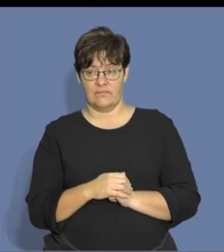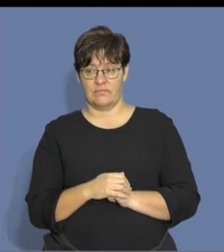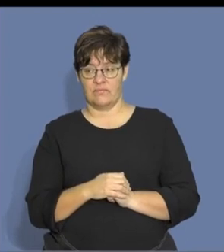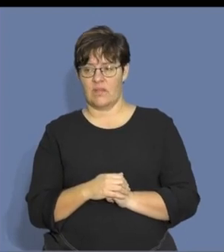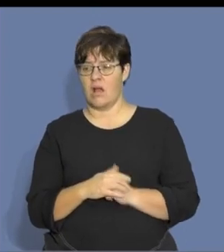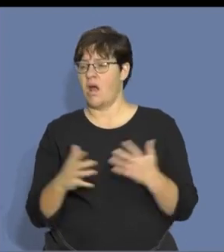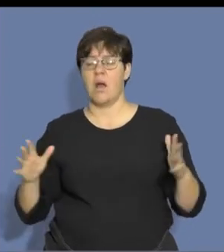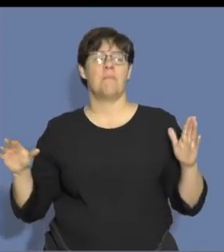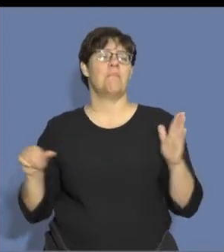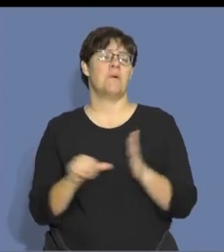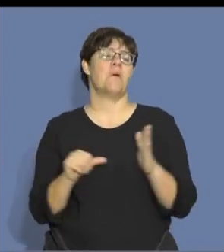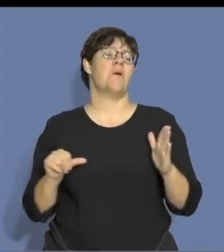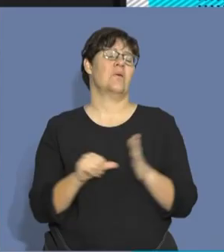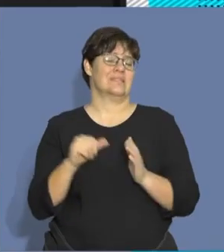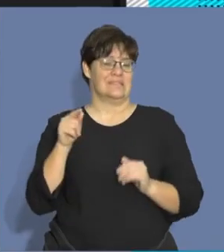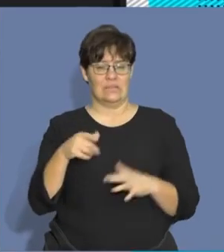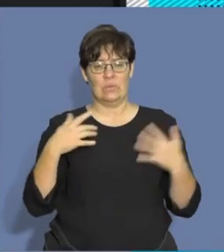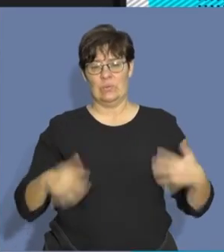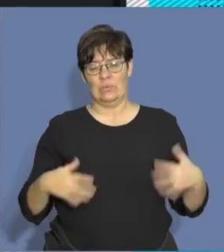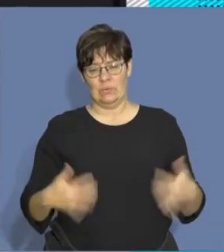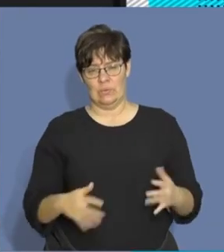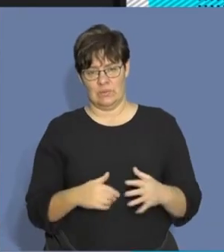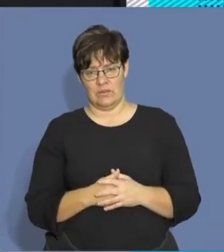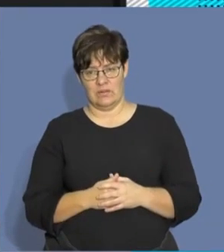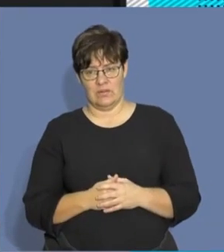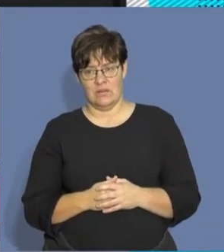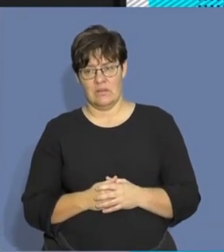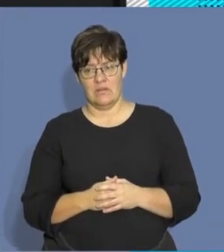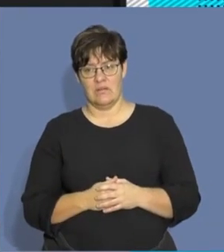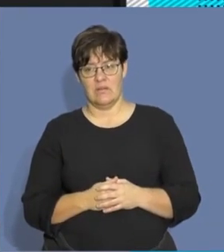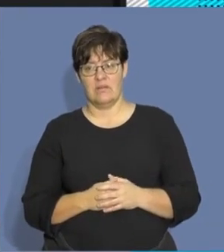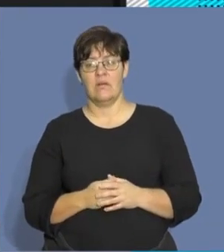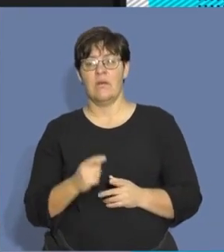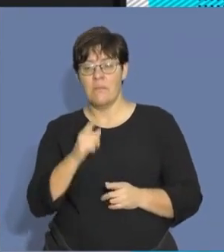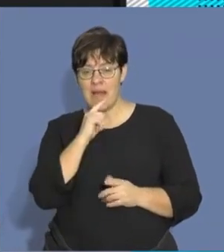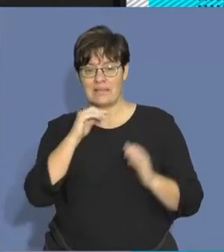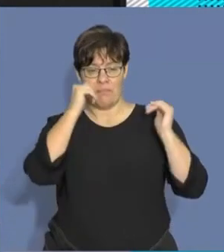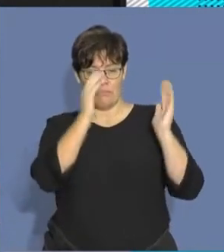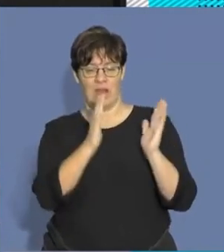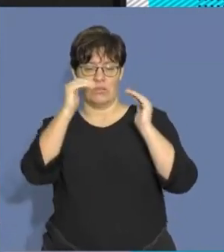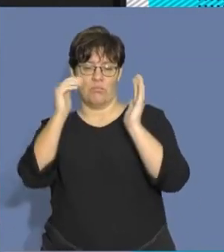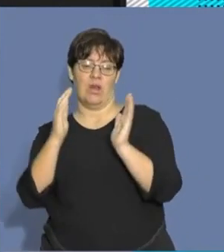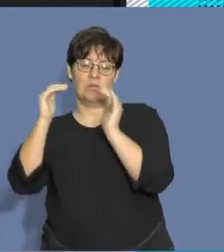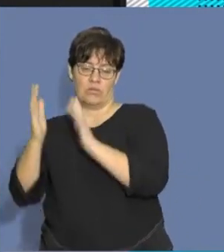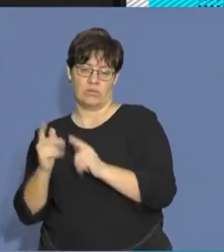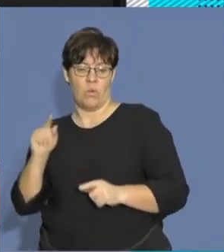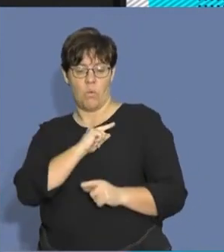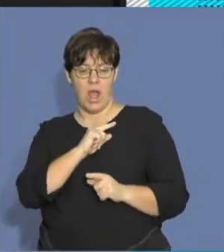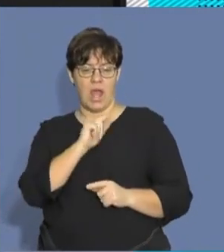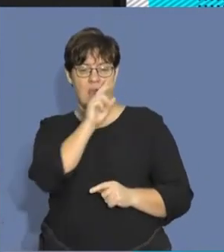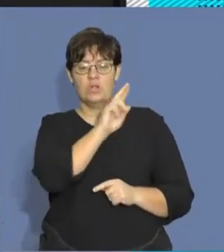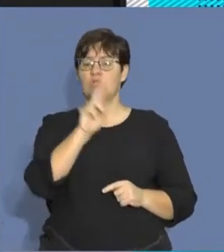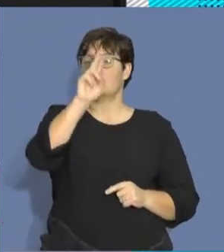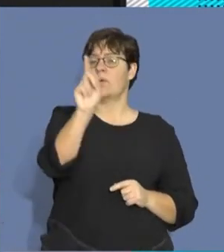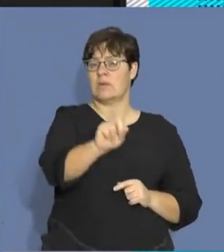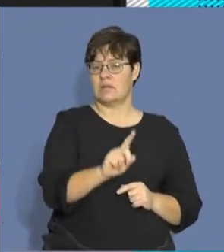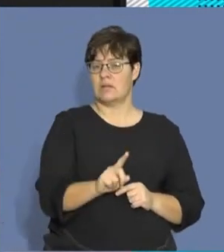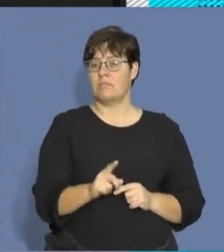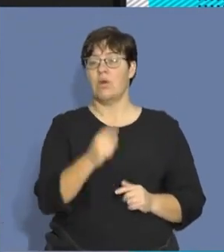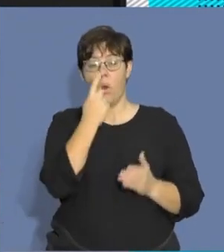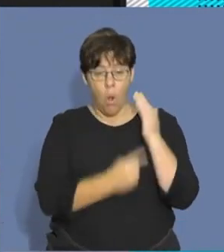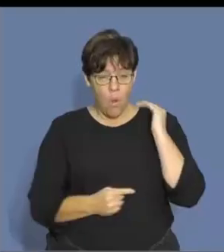is so crucial. When we do this, when we ever substitute, we have to do that in brackets, because what am I squaring here? Here I'm only